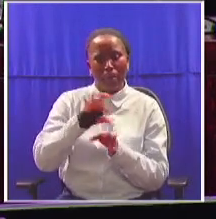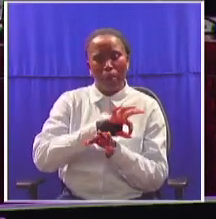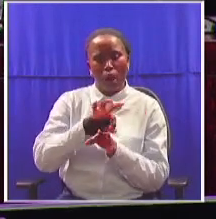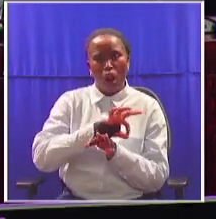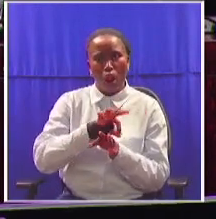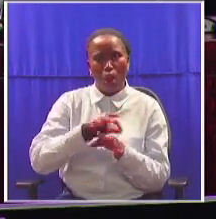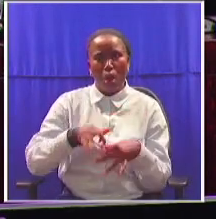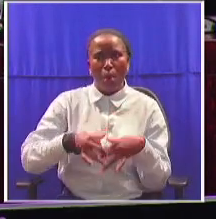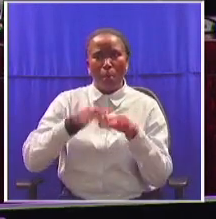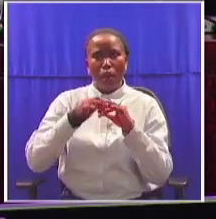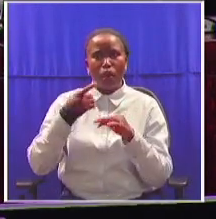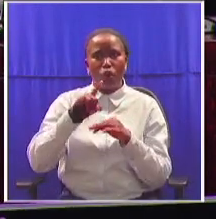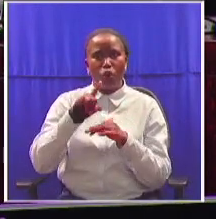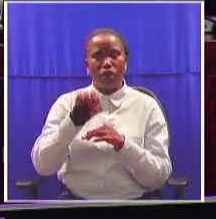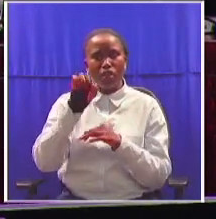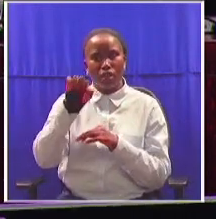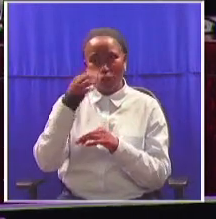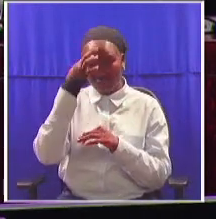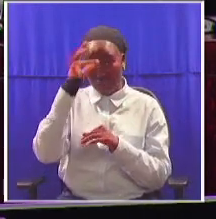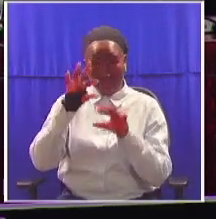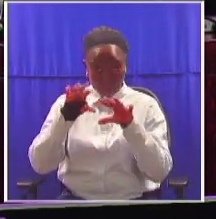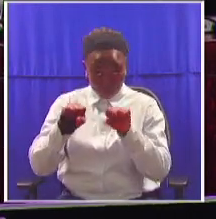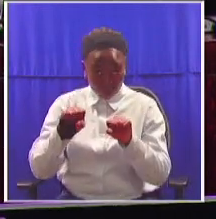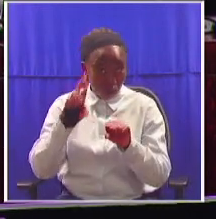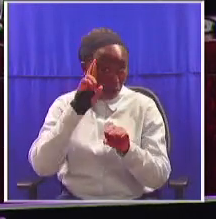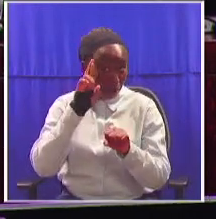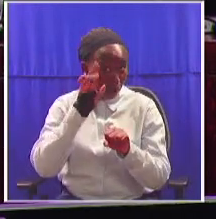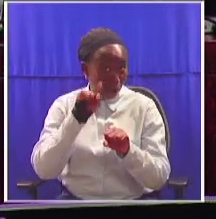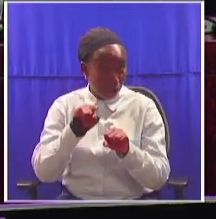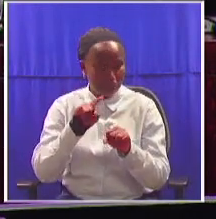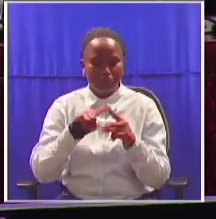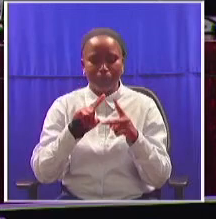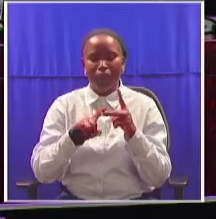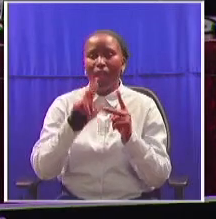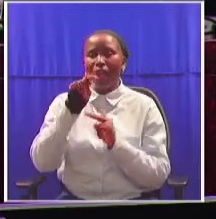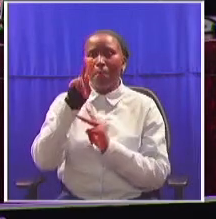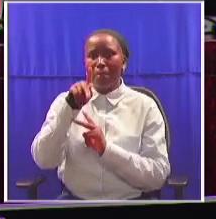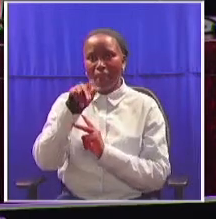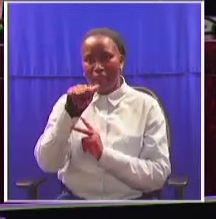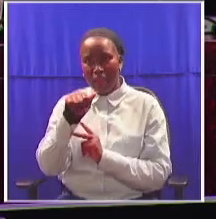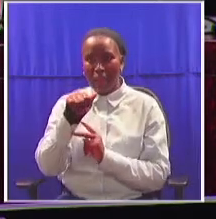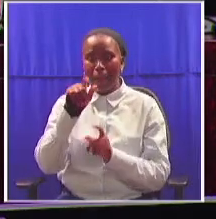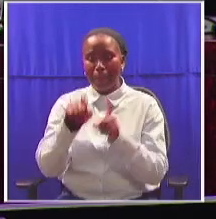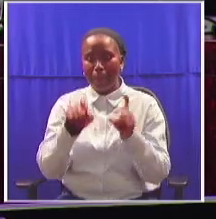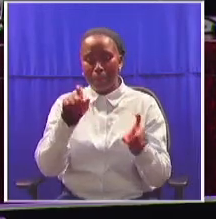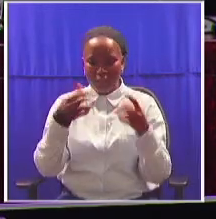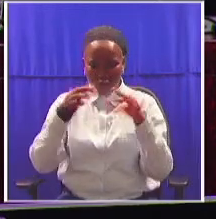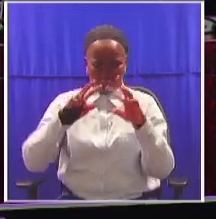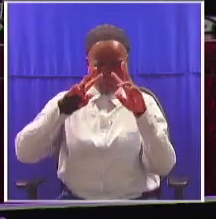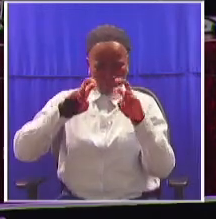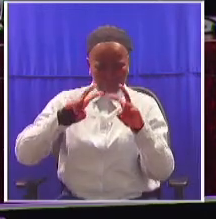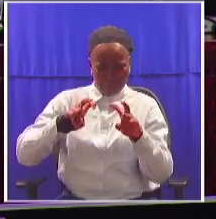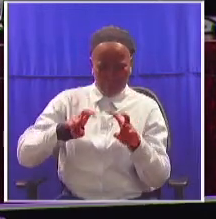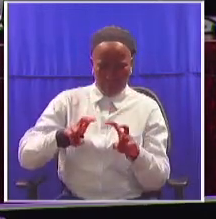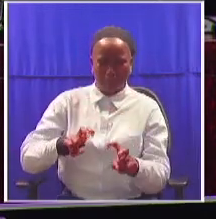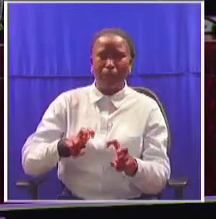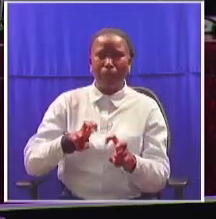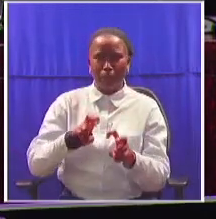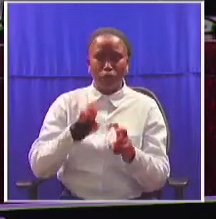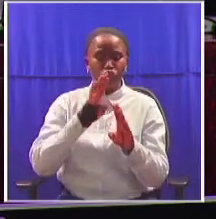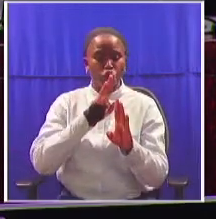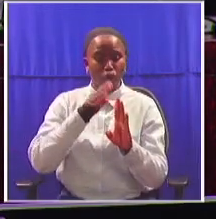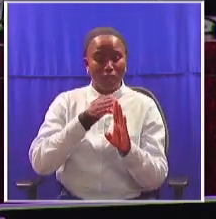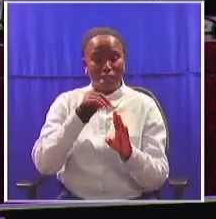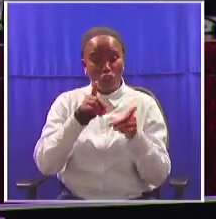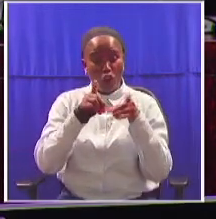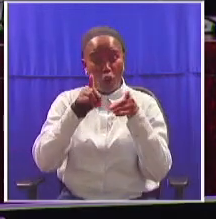state capture. As you all recall, the NPA's Investigation Directorate is taking the